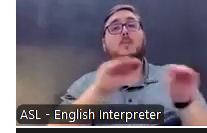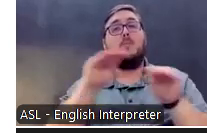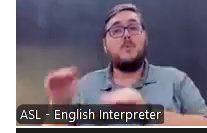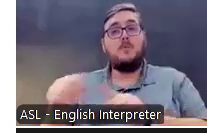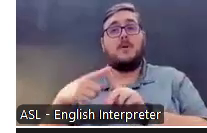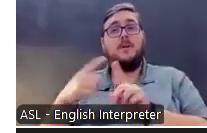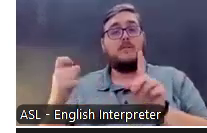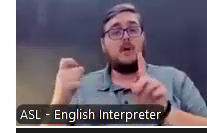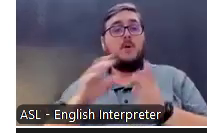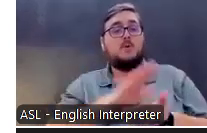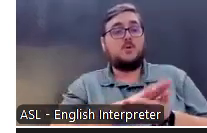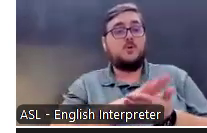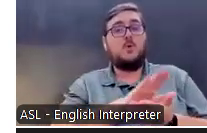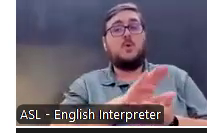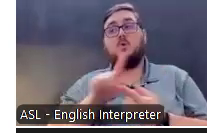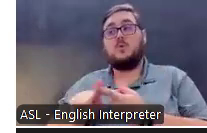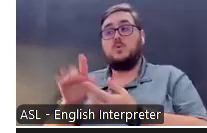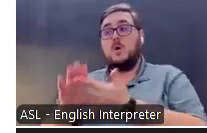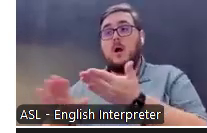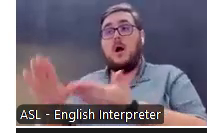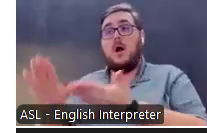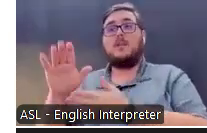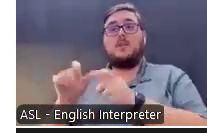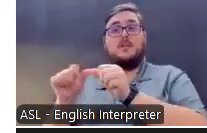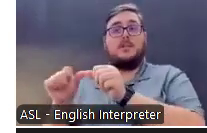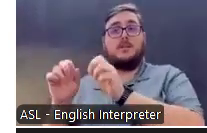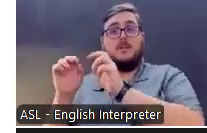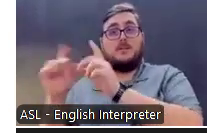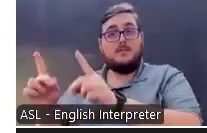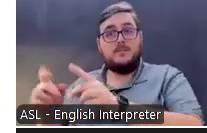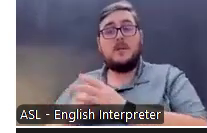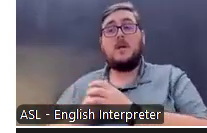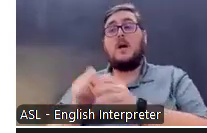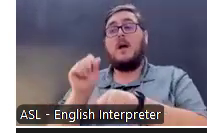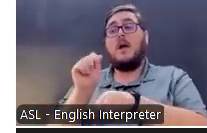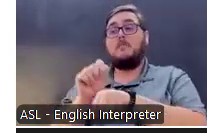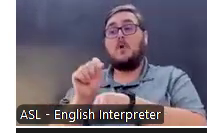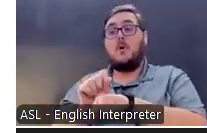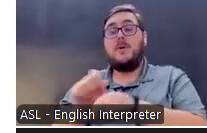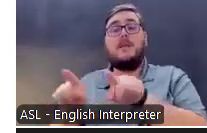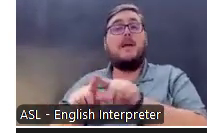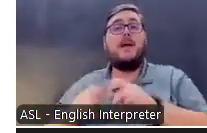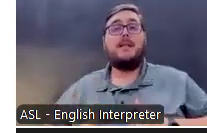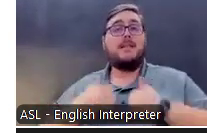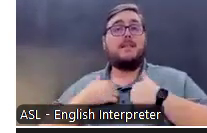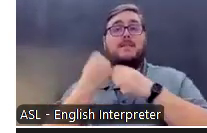post-secondary and continuing education, employment, and living as independently as possible.